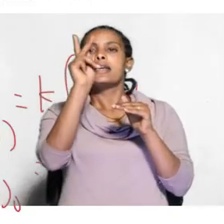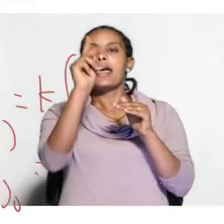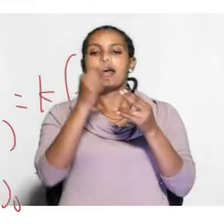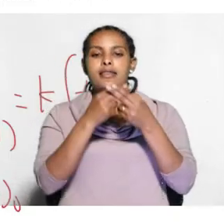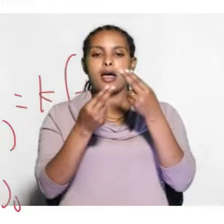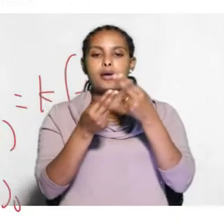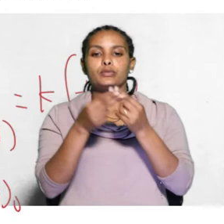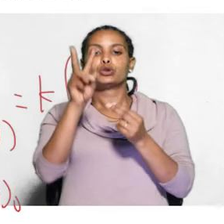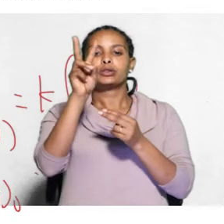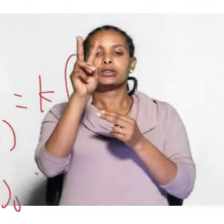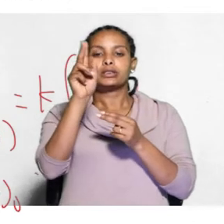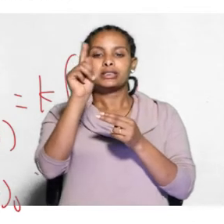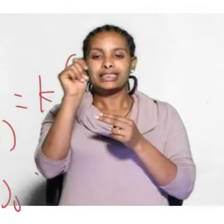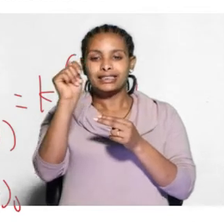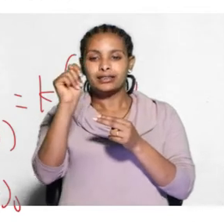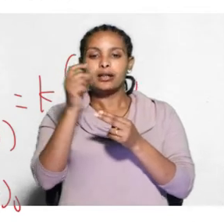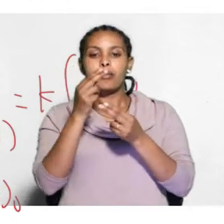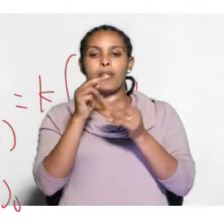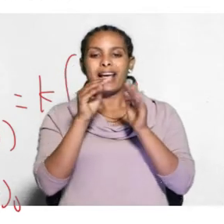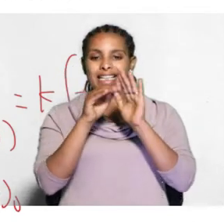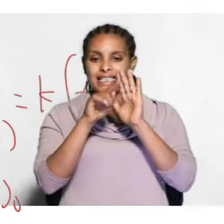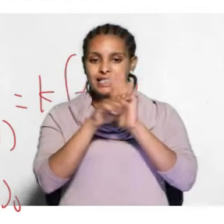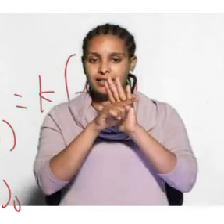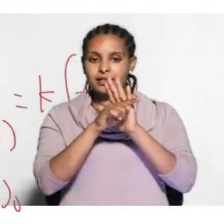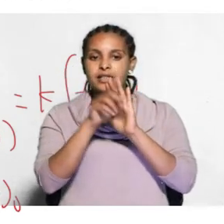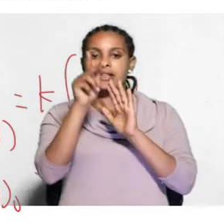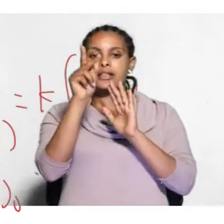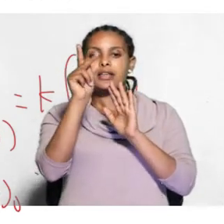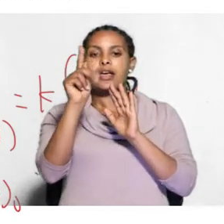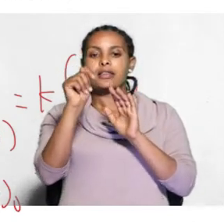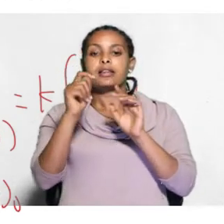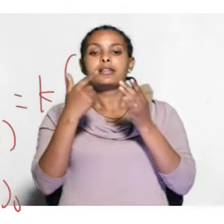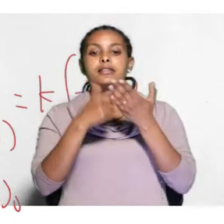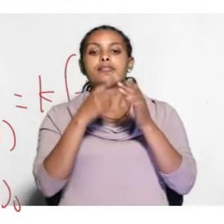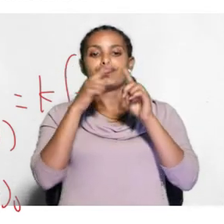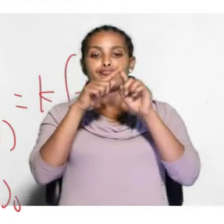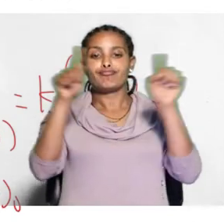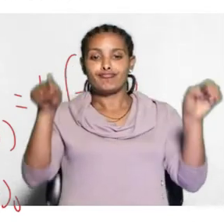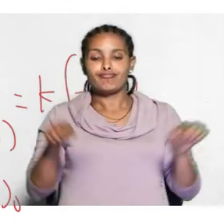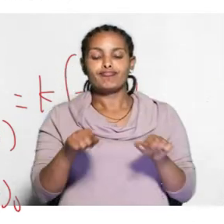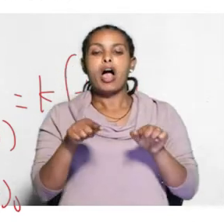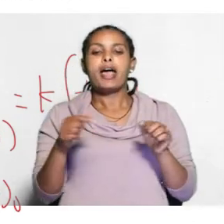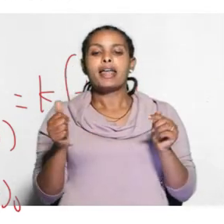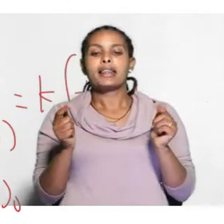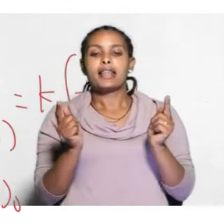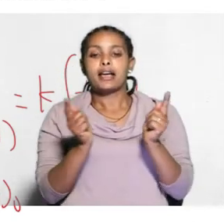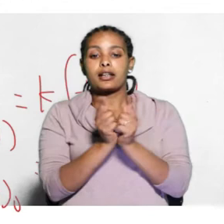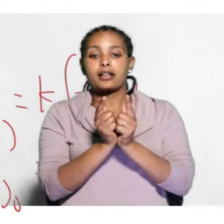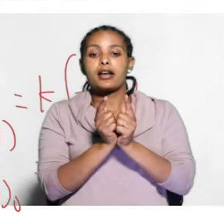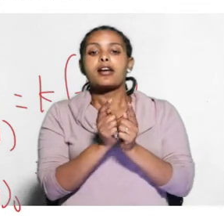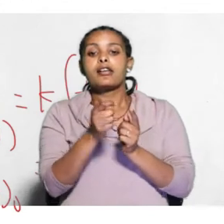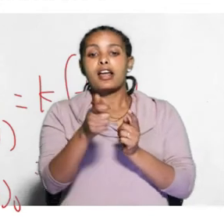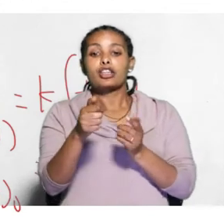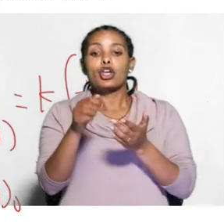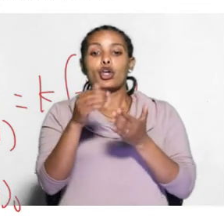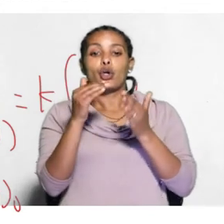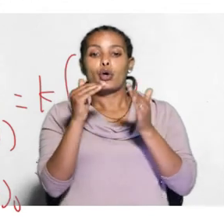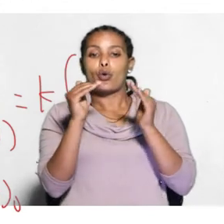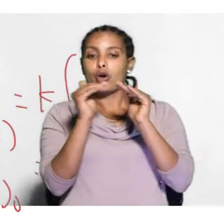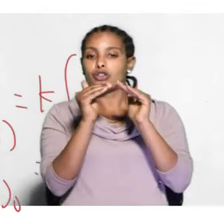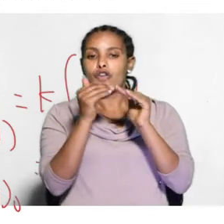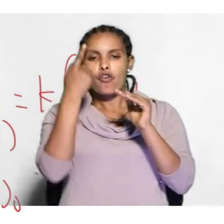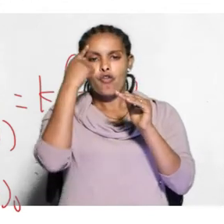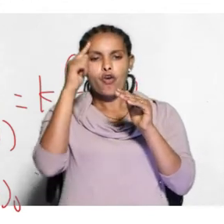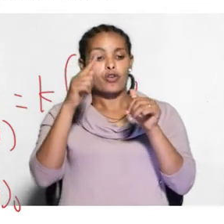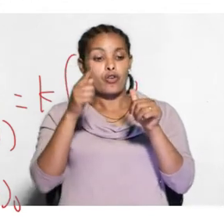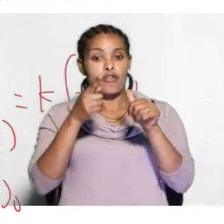times t minus k t this is an integrated red equation for